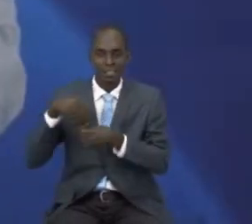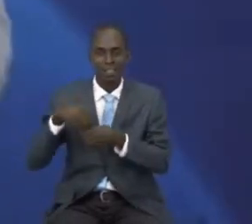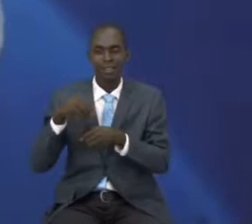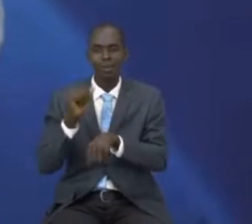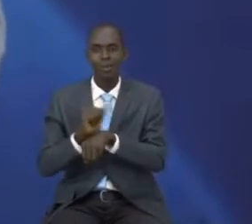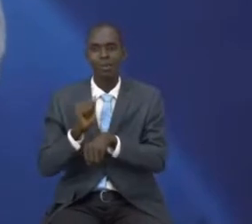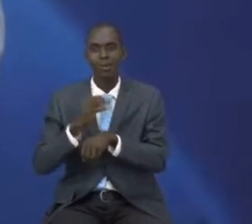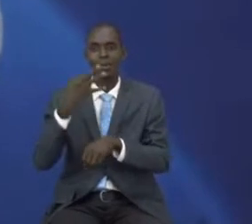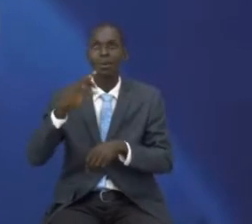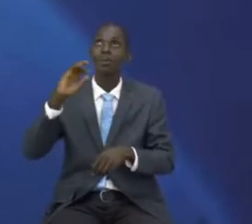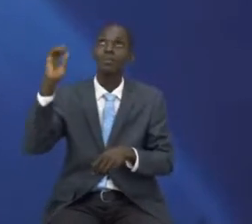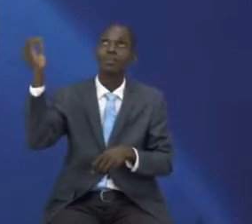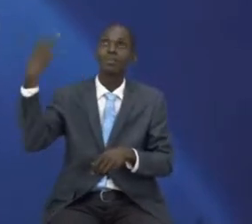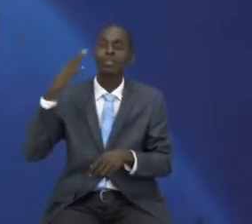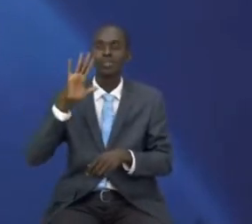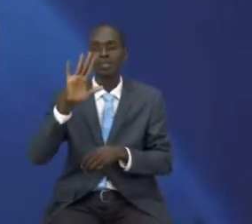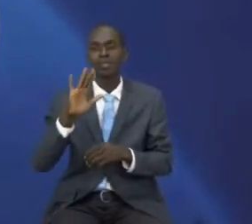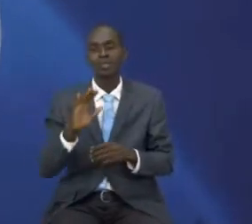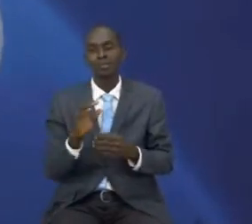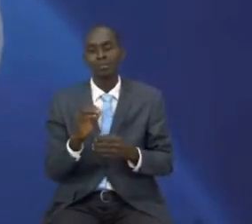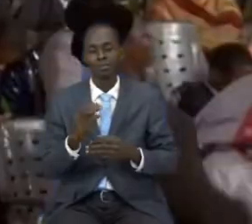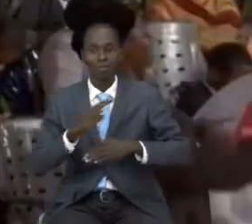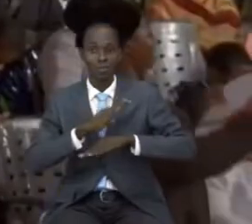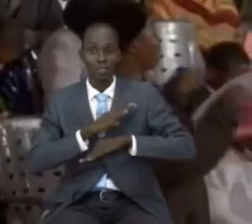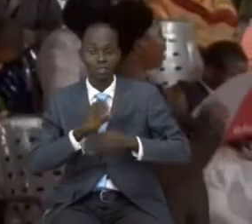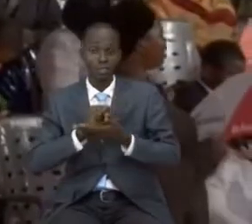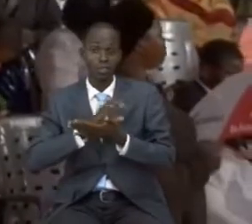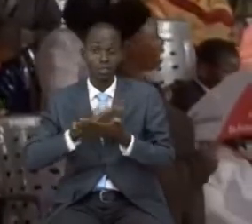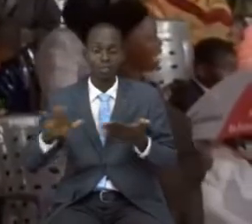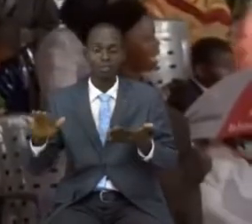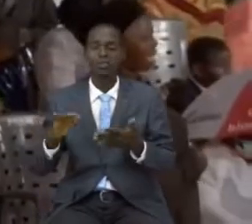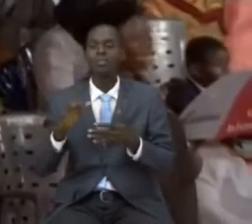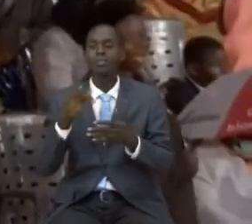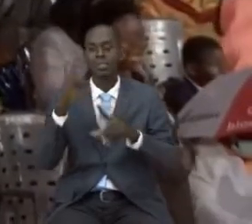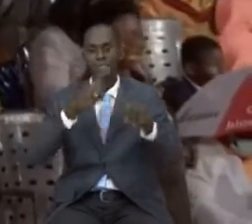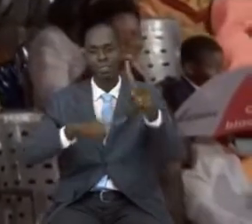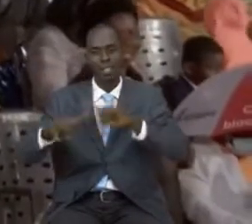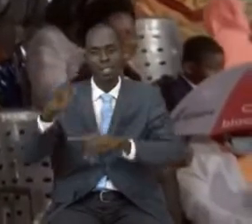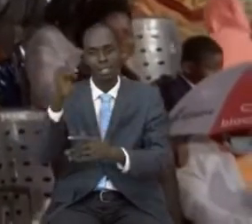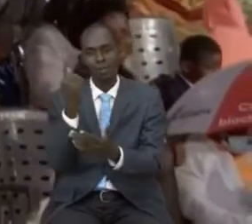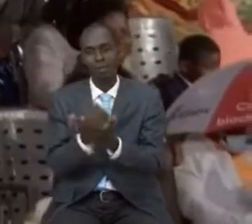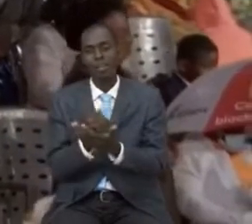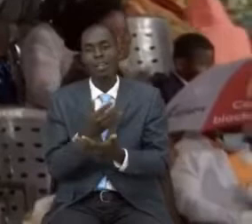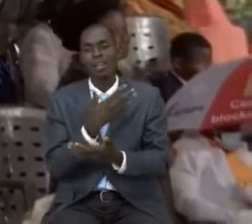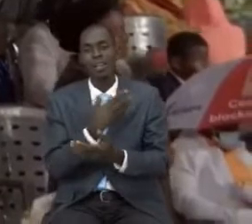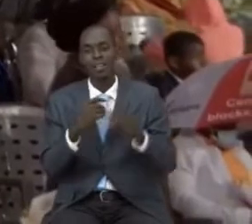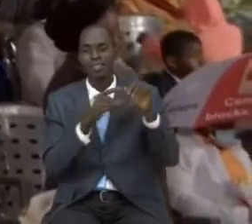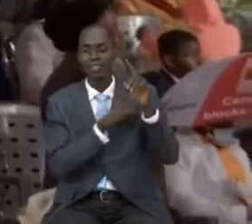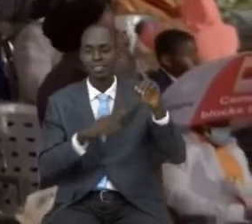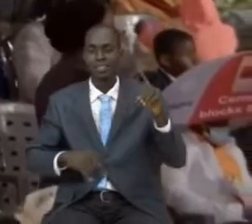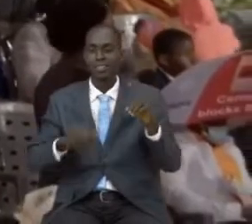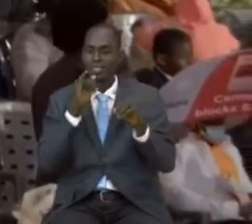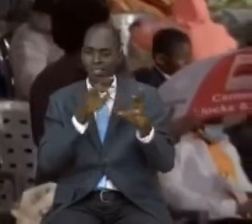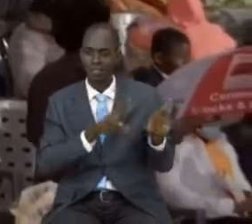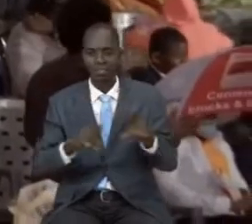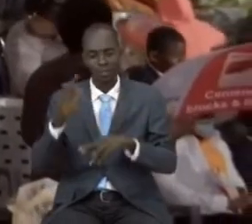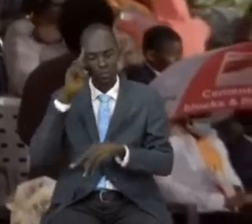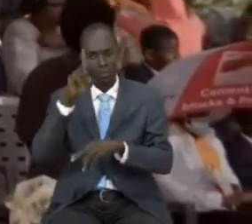your sanctification, a good amen. And the Lord is ready for you